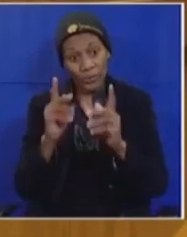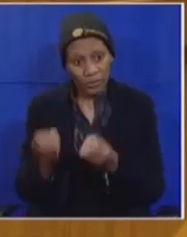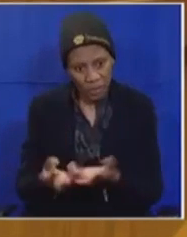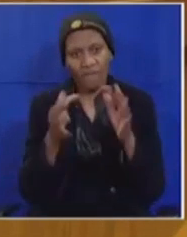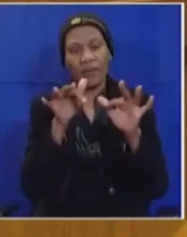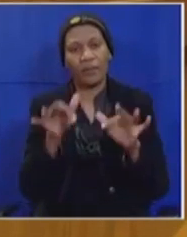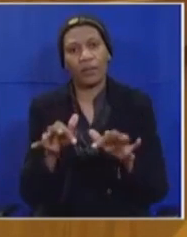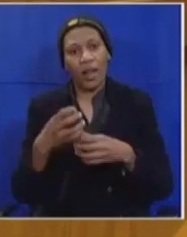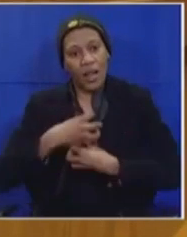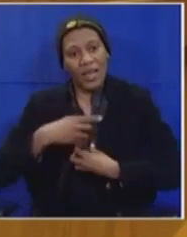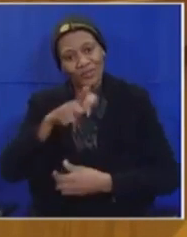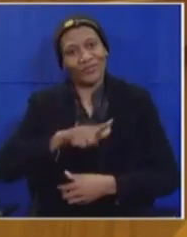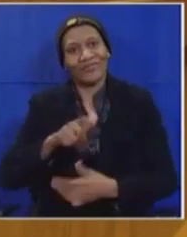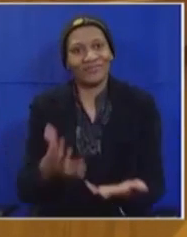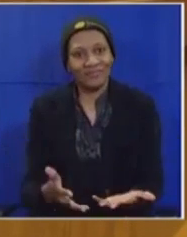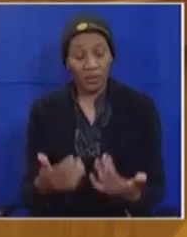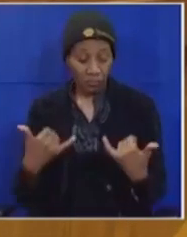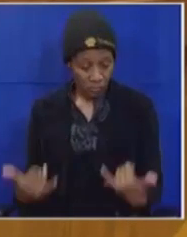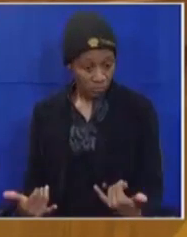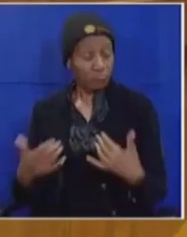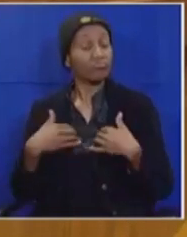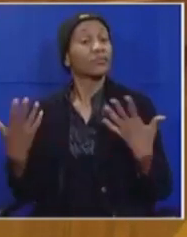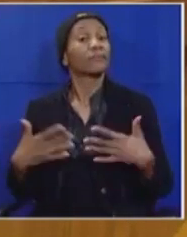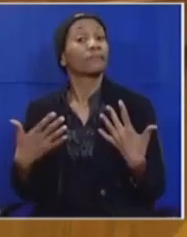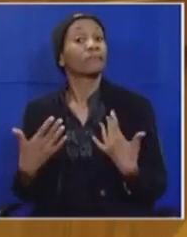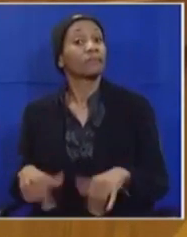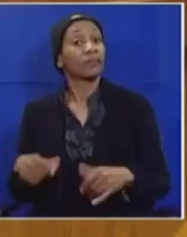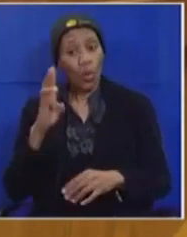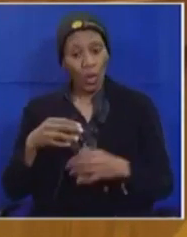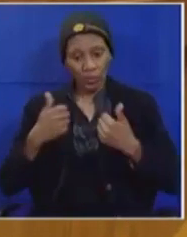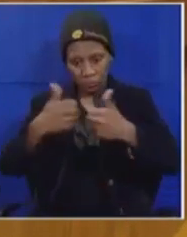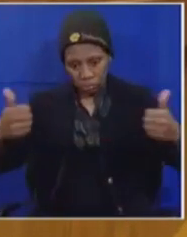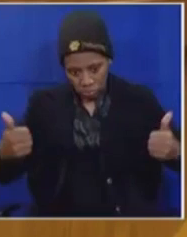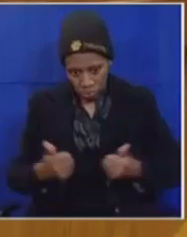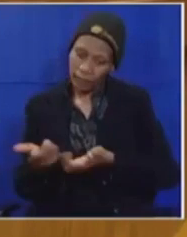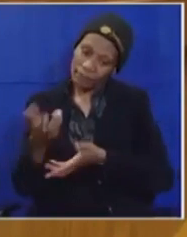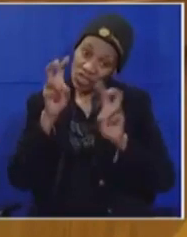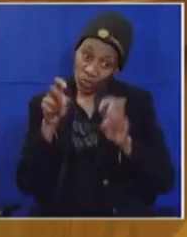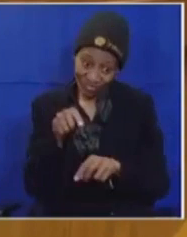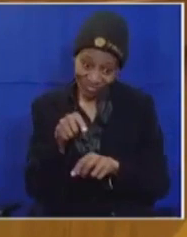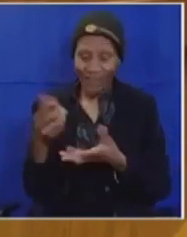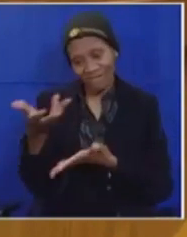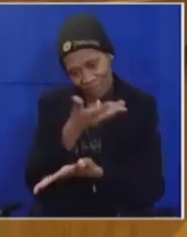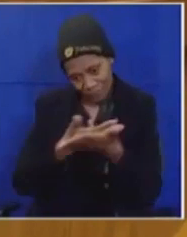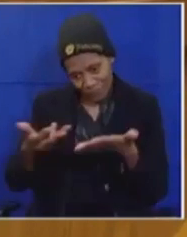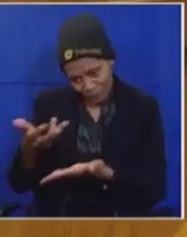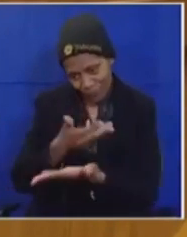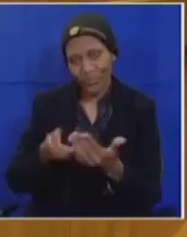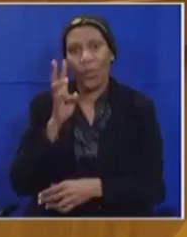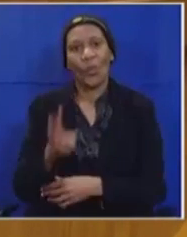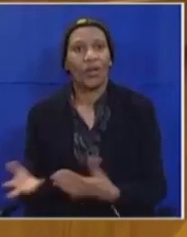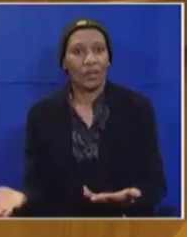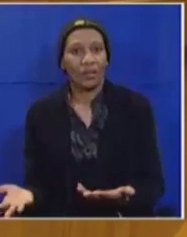the land. And I'm quite happy that we sit down and debate this issue, because